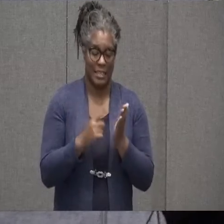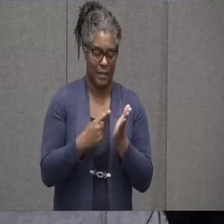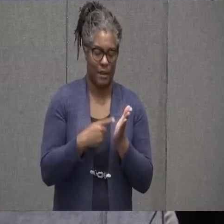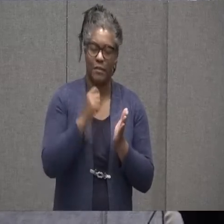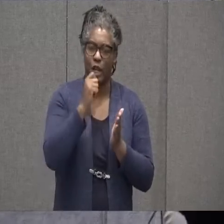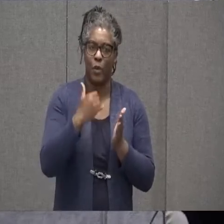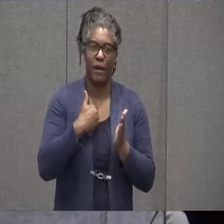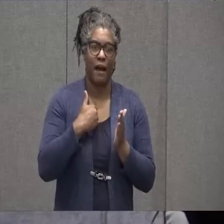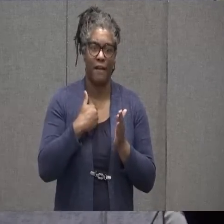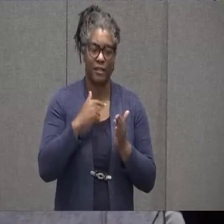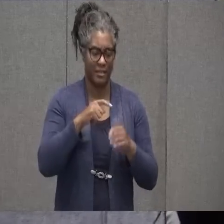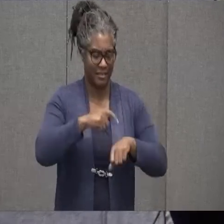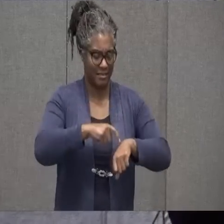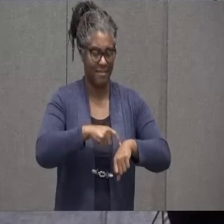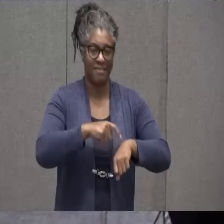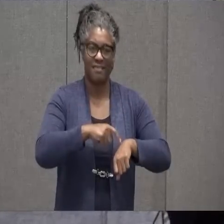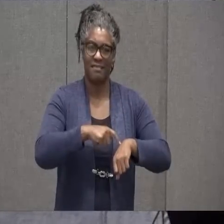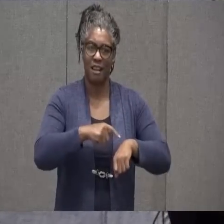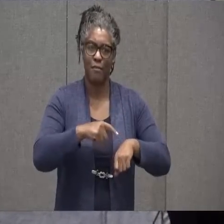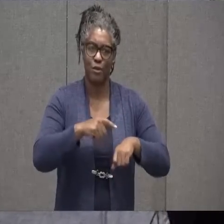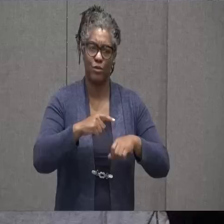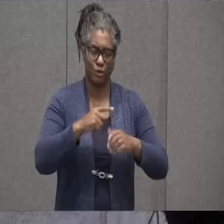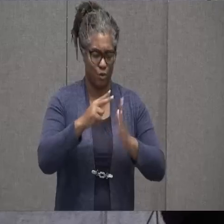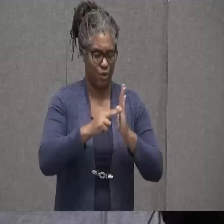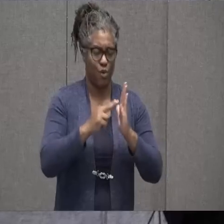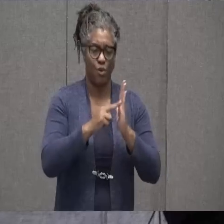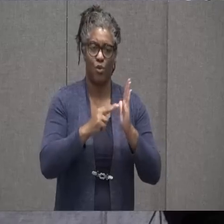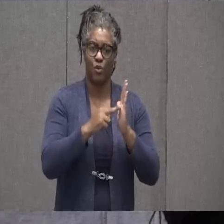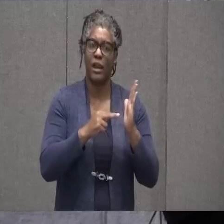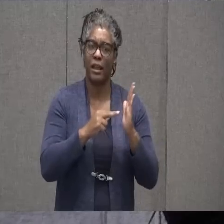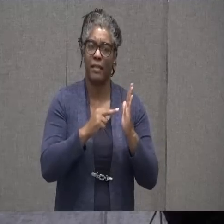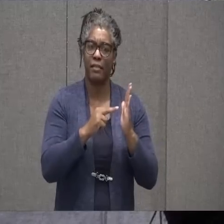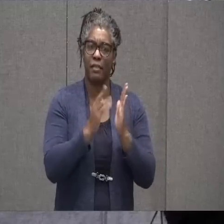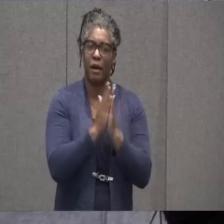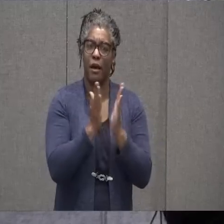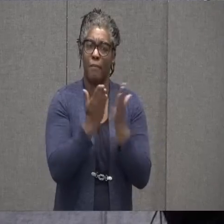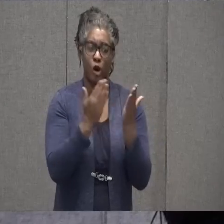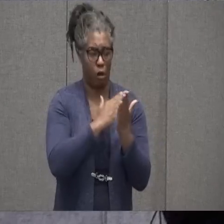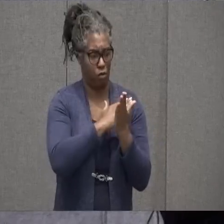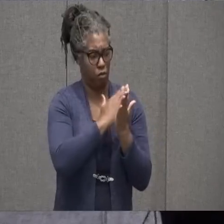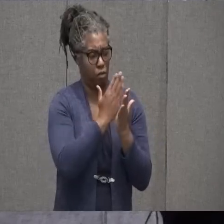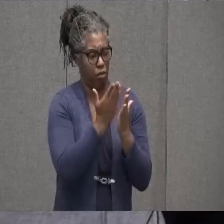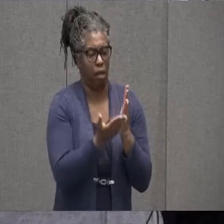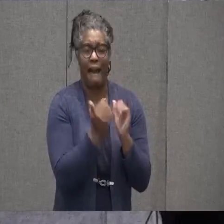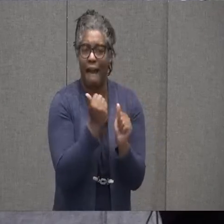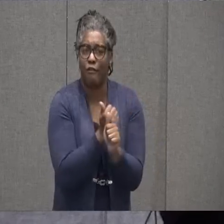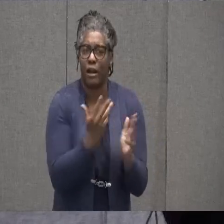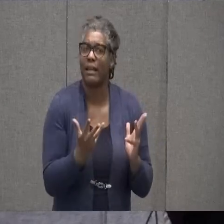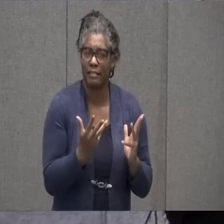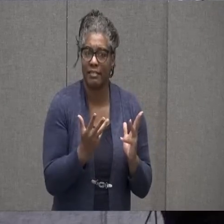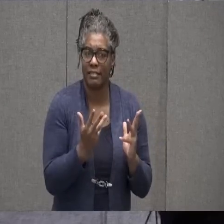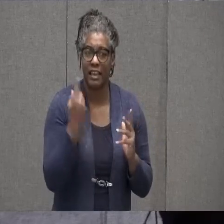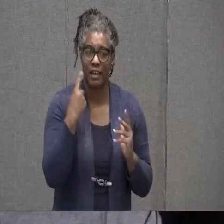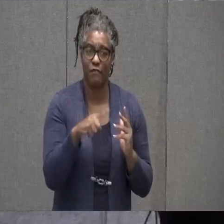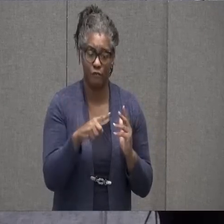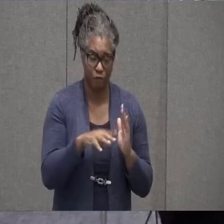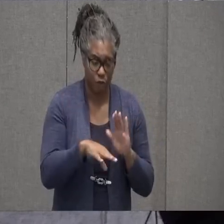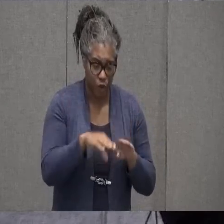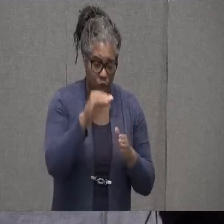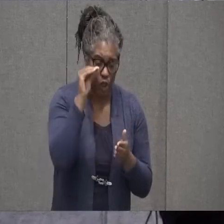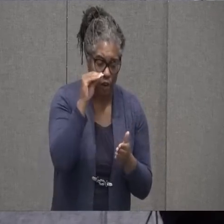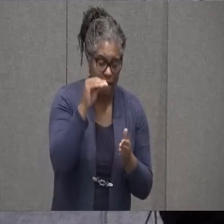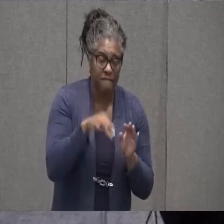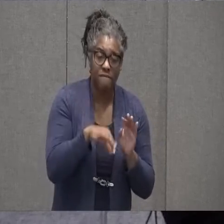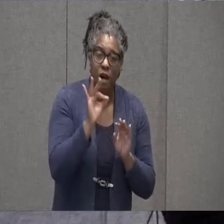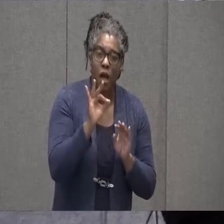through everything within a book to pick out just the information that I need. But if I know I'm specifically